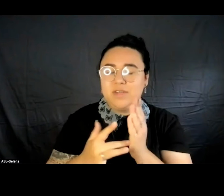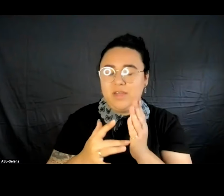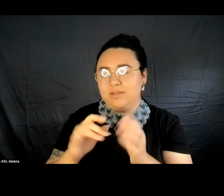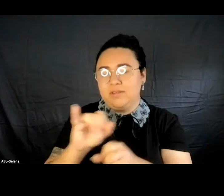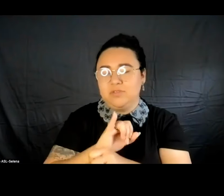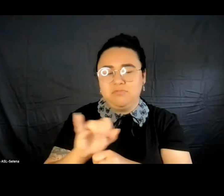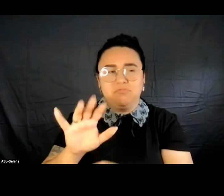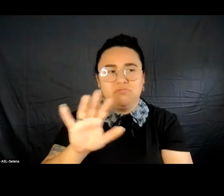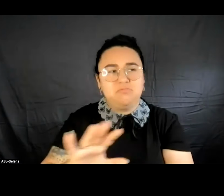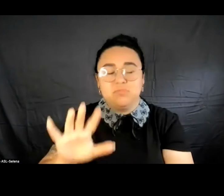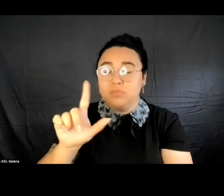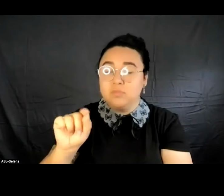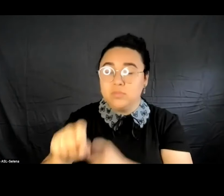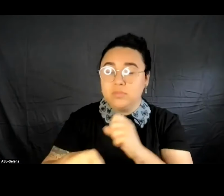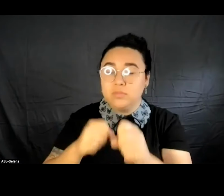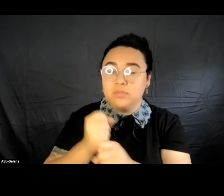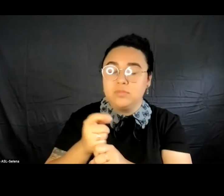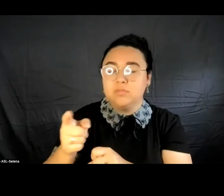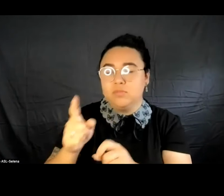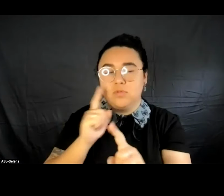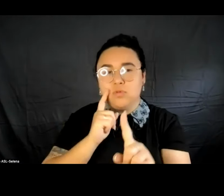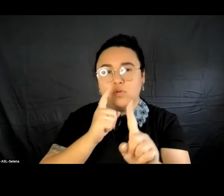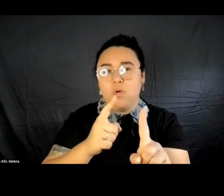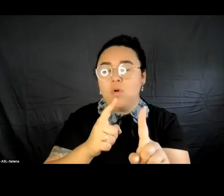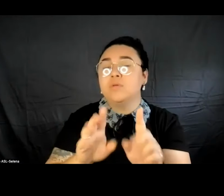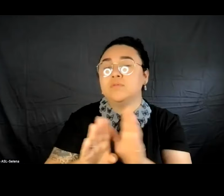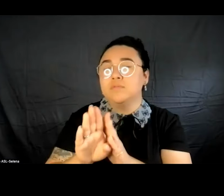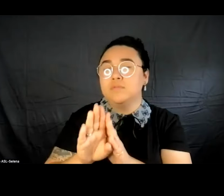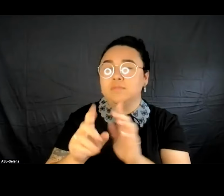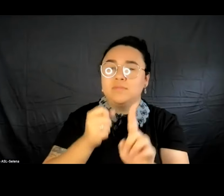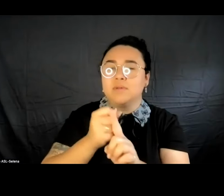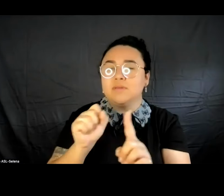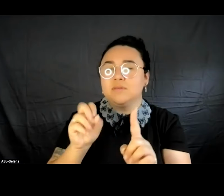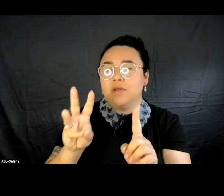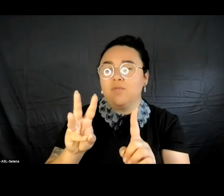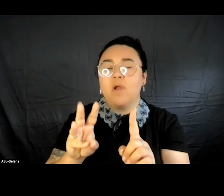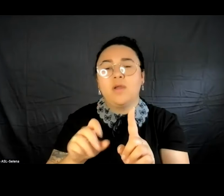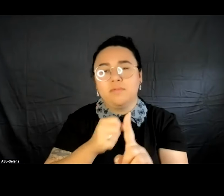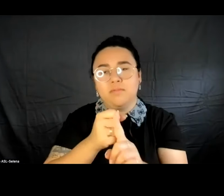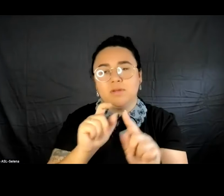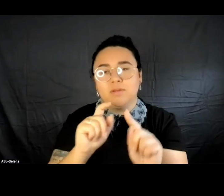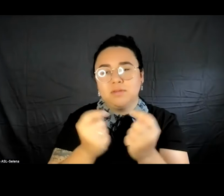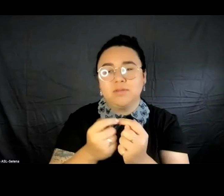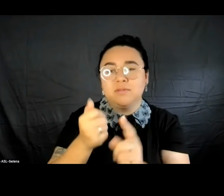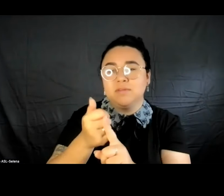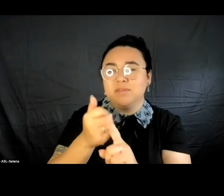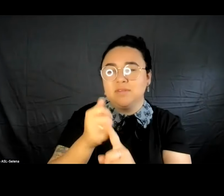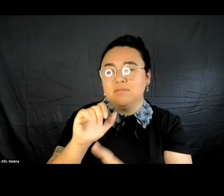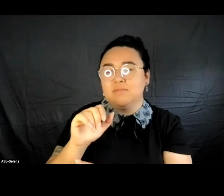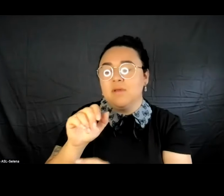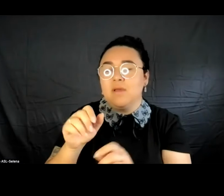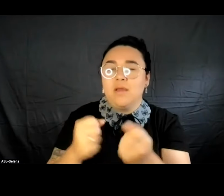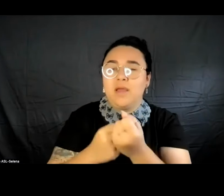20 years, always striving to build impactful software and teams. Outside of tech, Jes is an advocate for kids and families affected